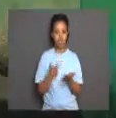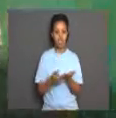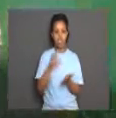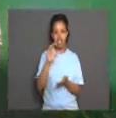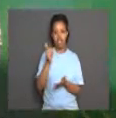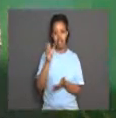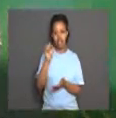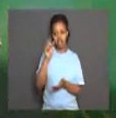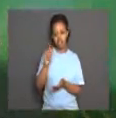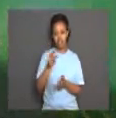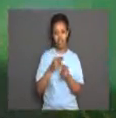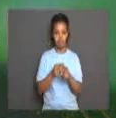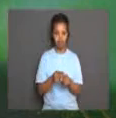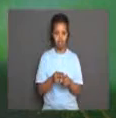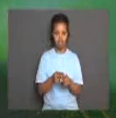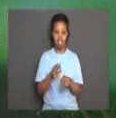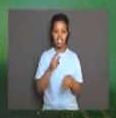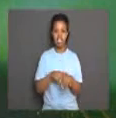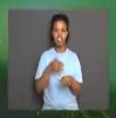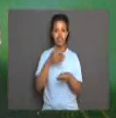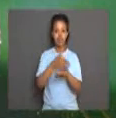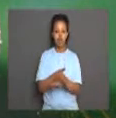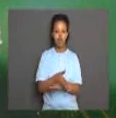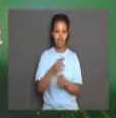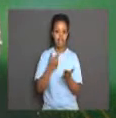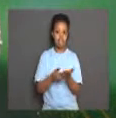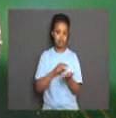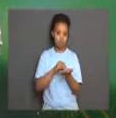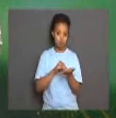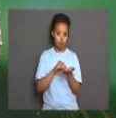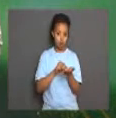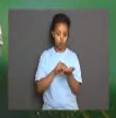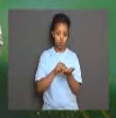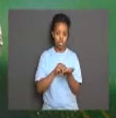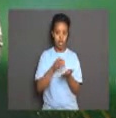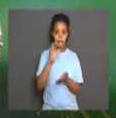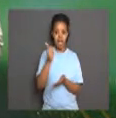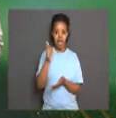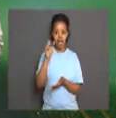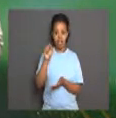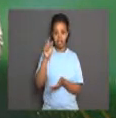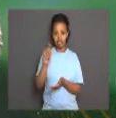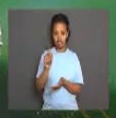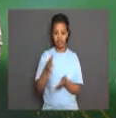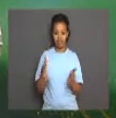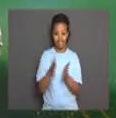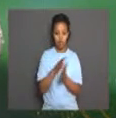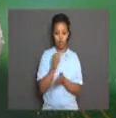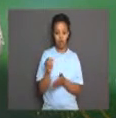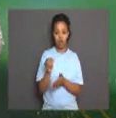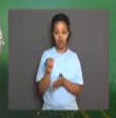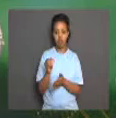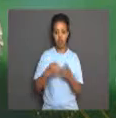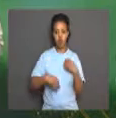cast. Over time, the minerals trapped in the cast dissolve away the